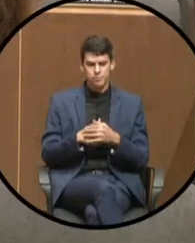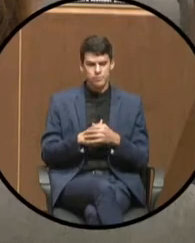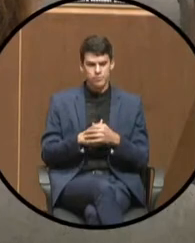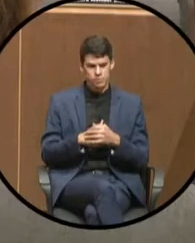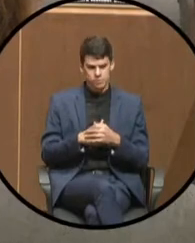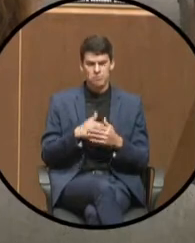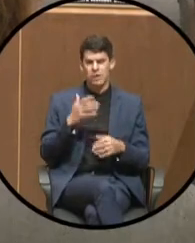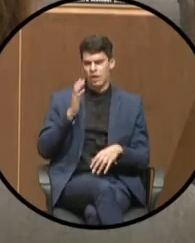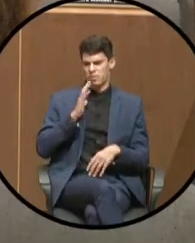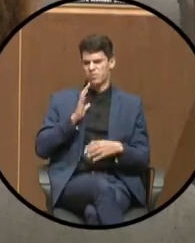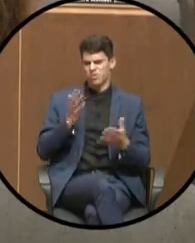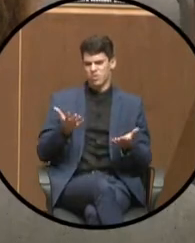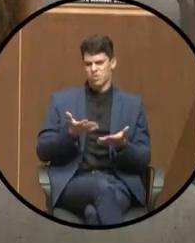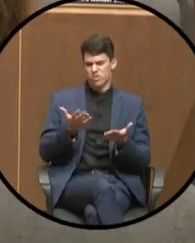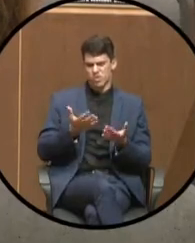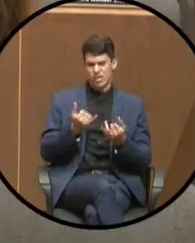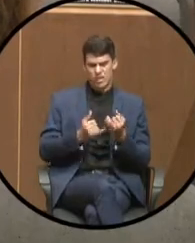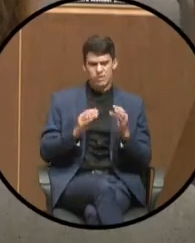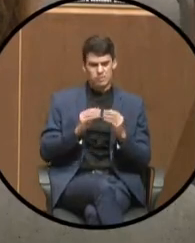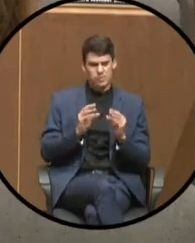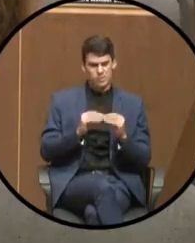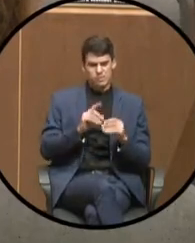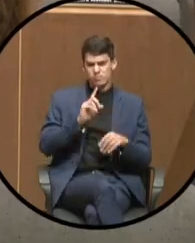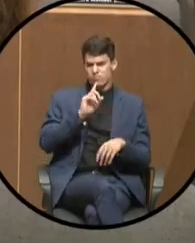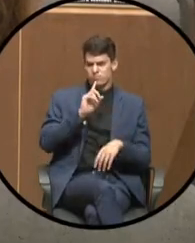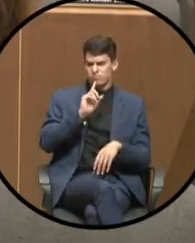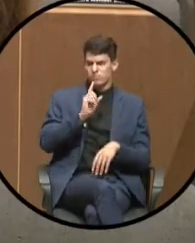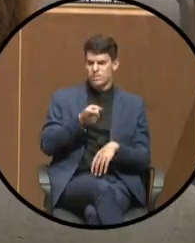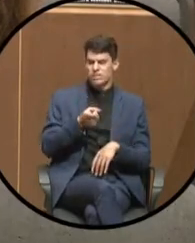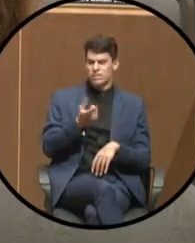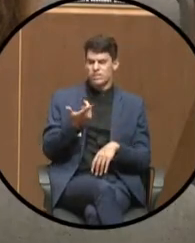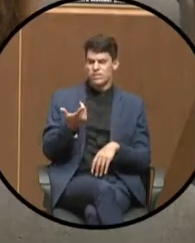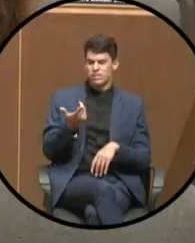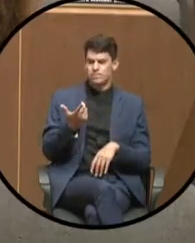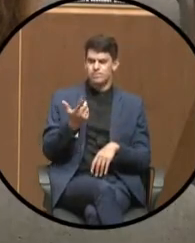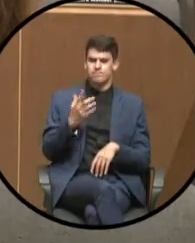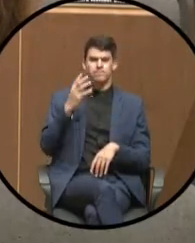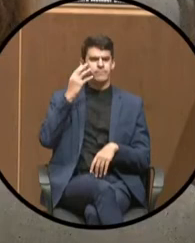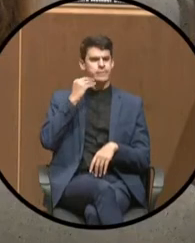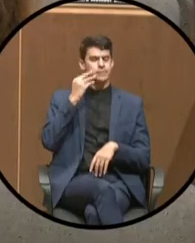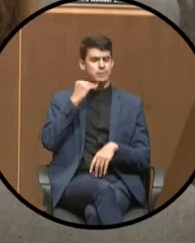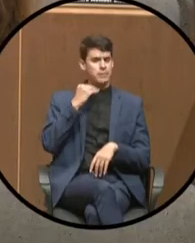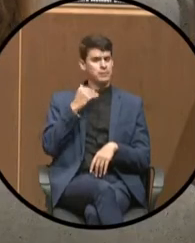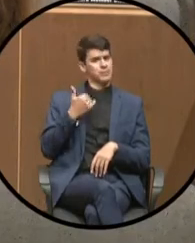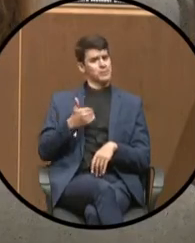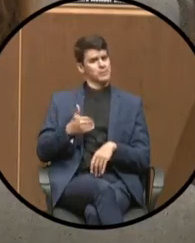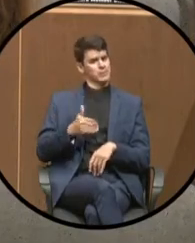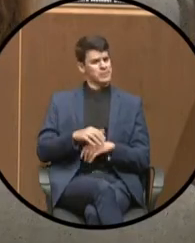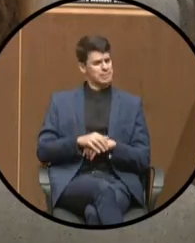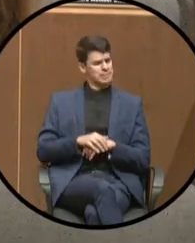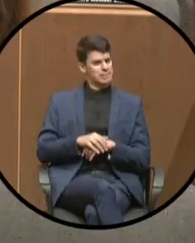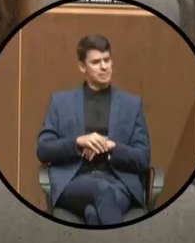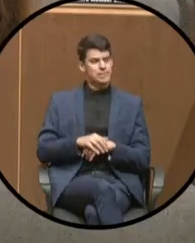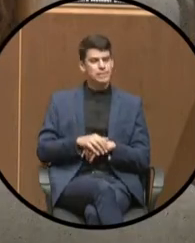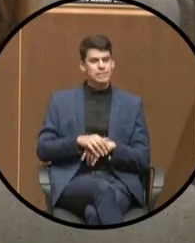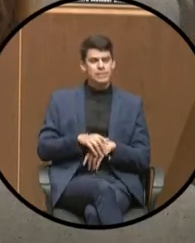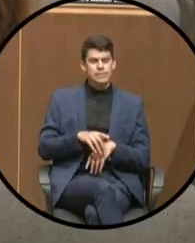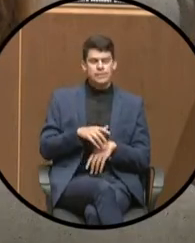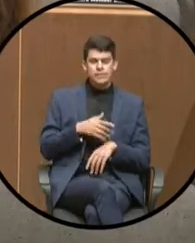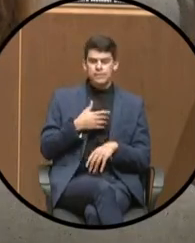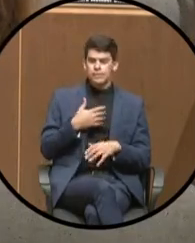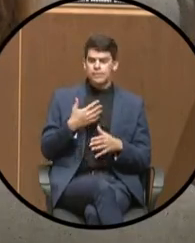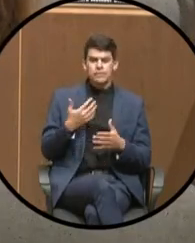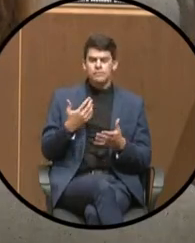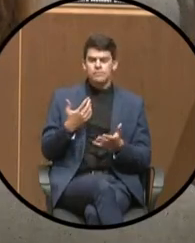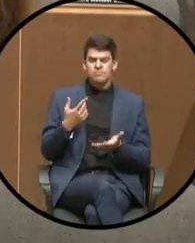I was here last meeting, and it was an experience, to say the least. What I'd like to speak